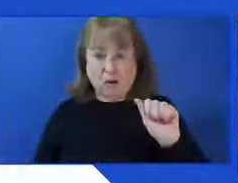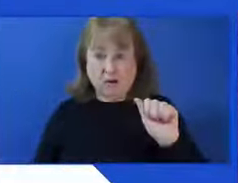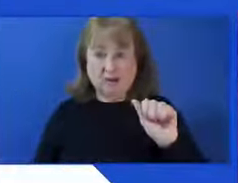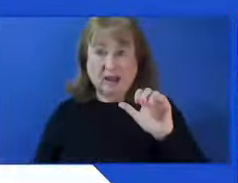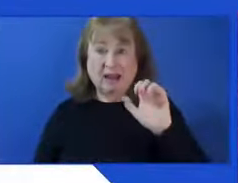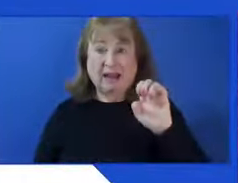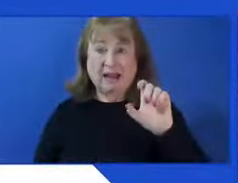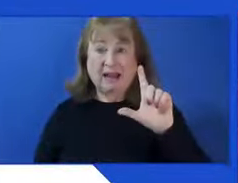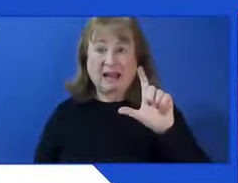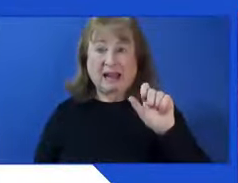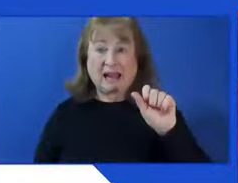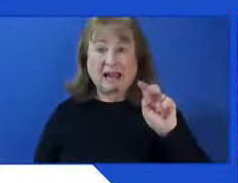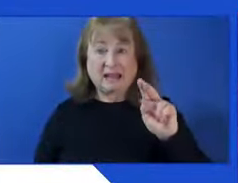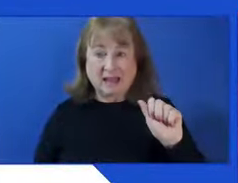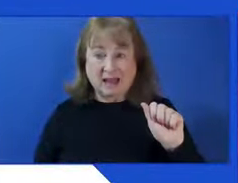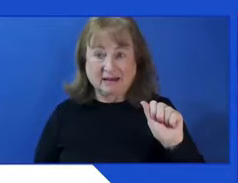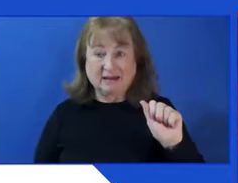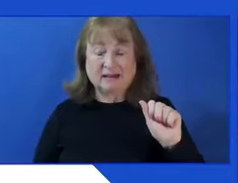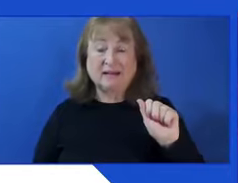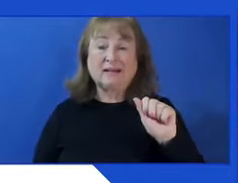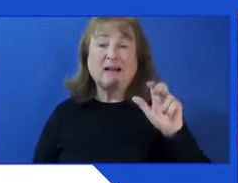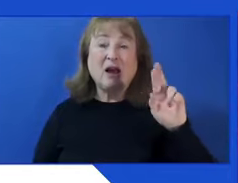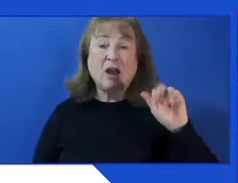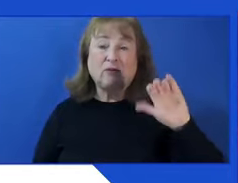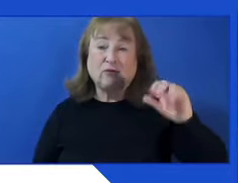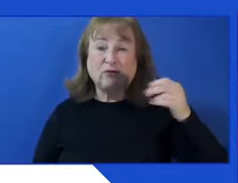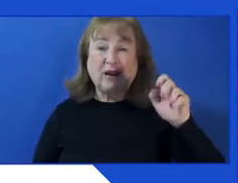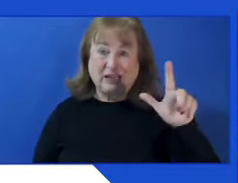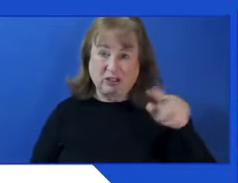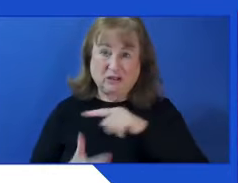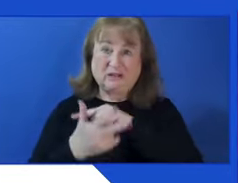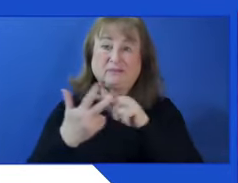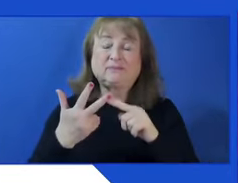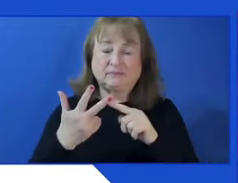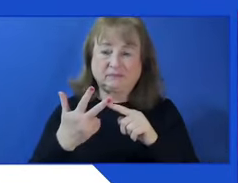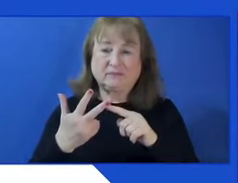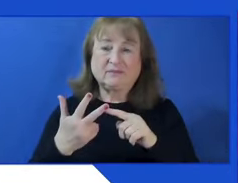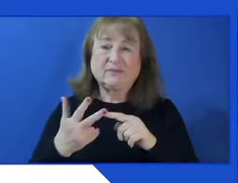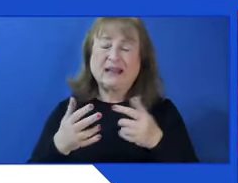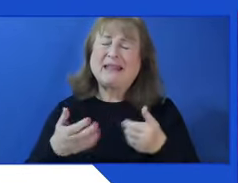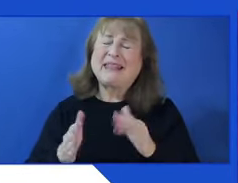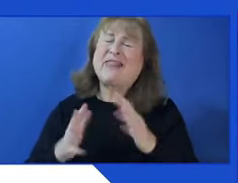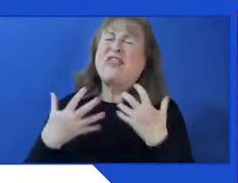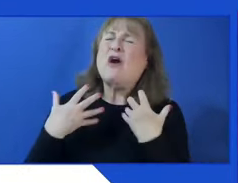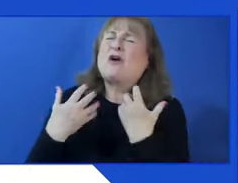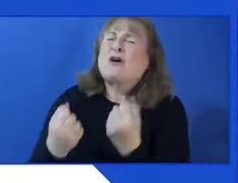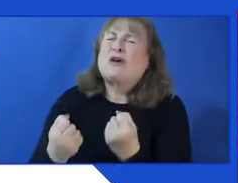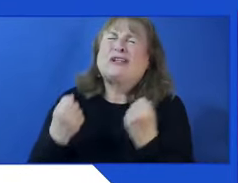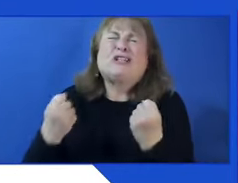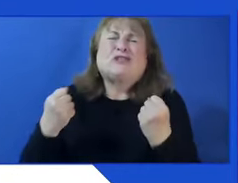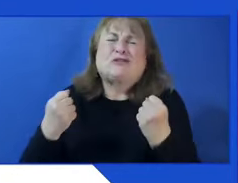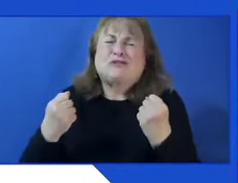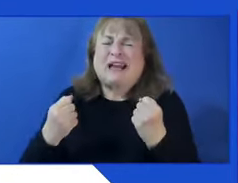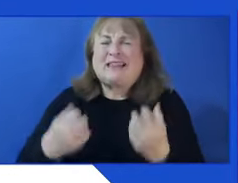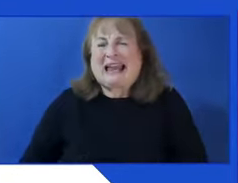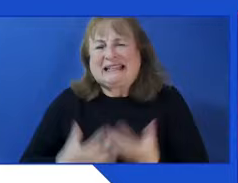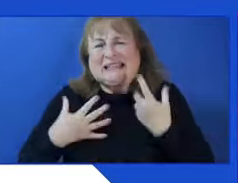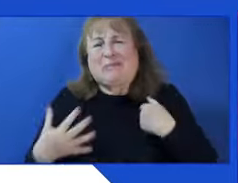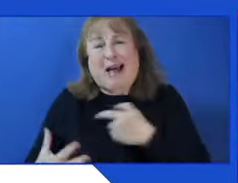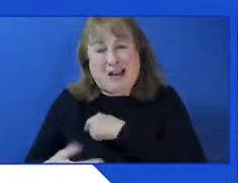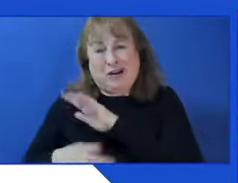Alana Zeitchik, and Rachel Goldberg. May their courage and strength inspire us